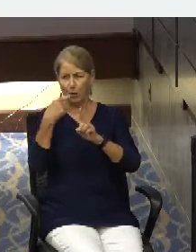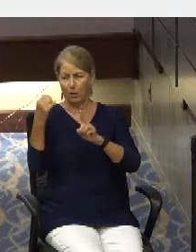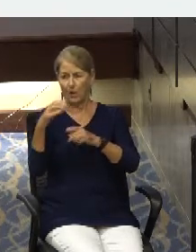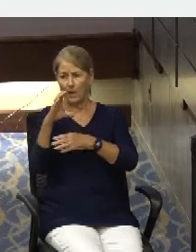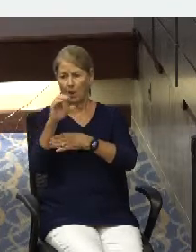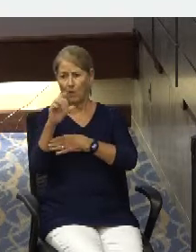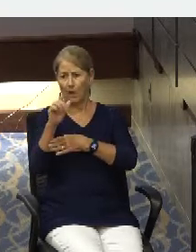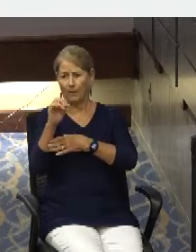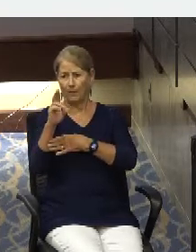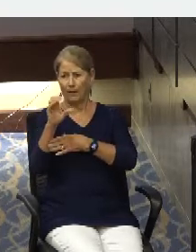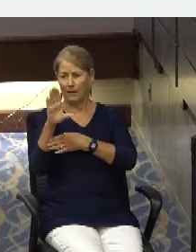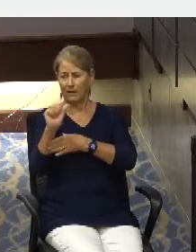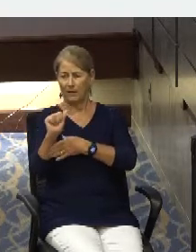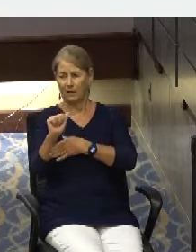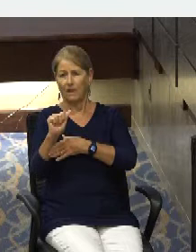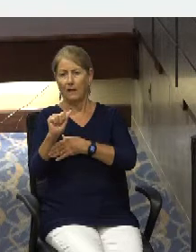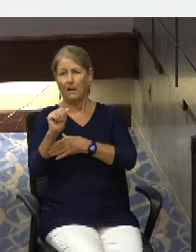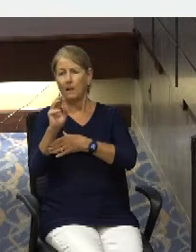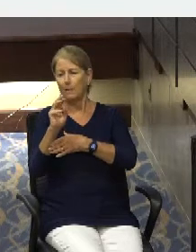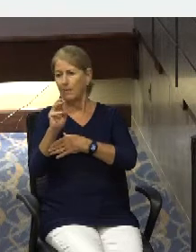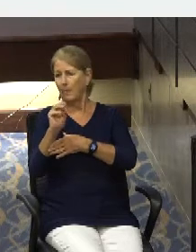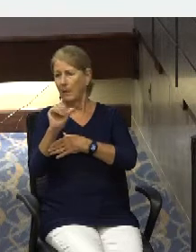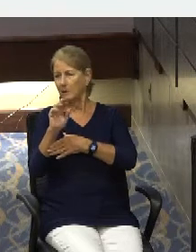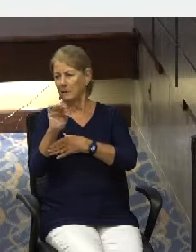Yes. All right.